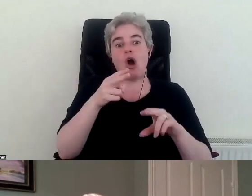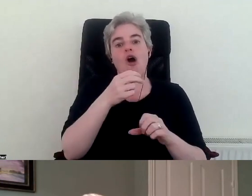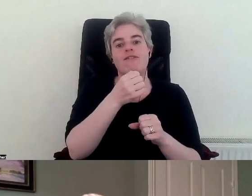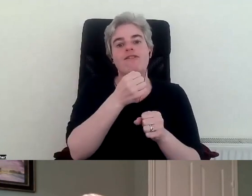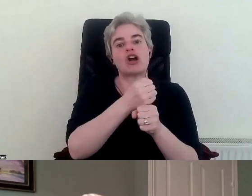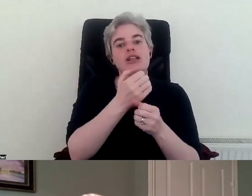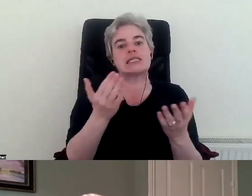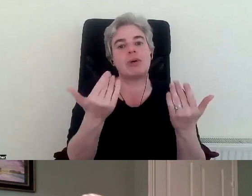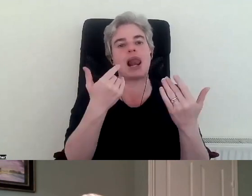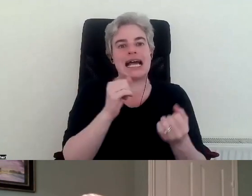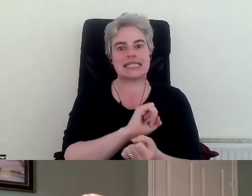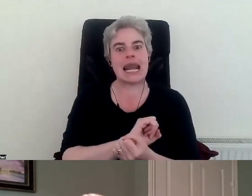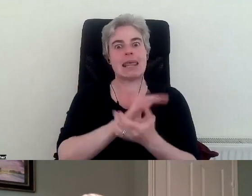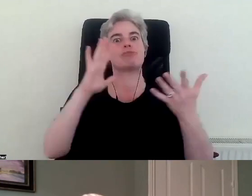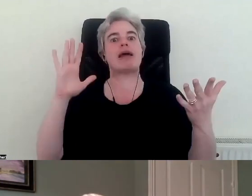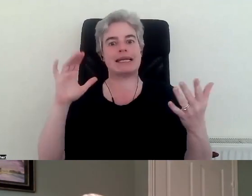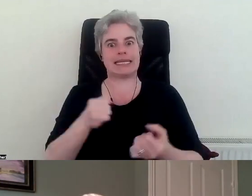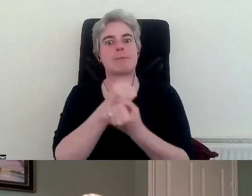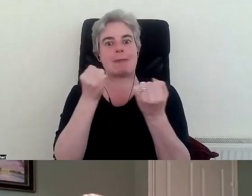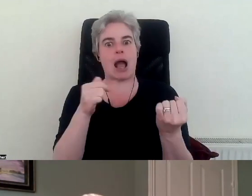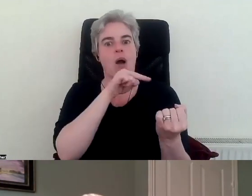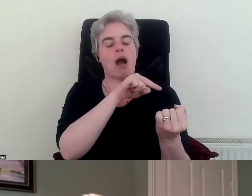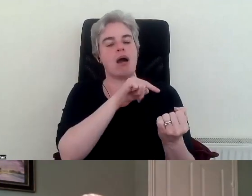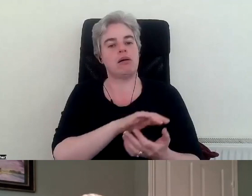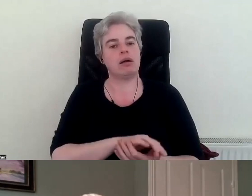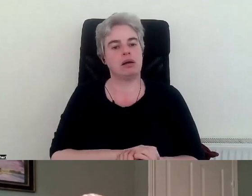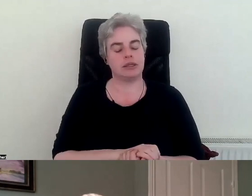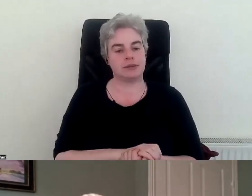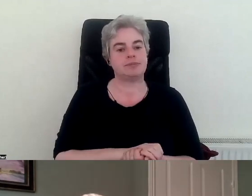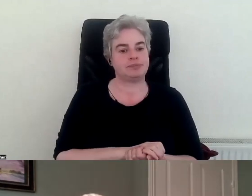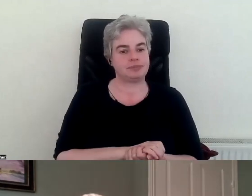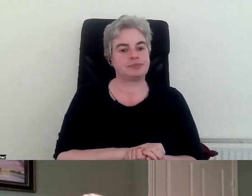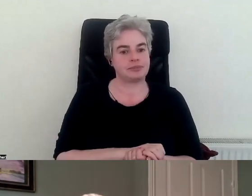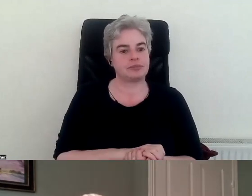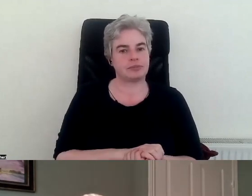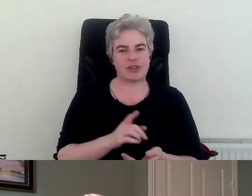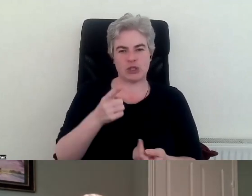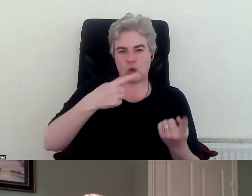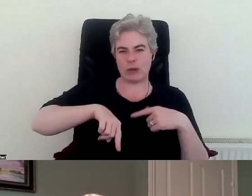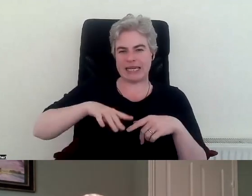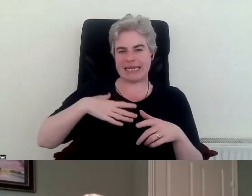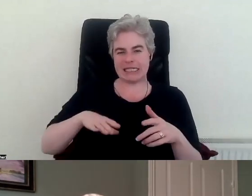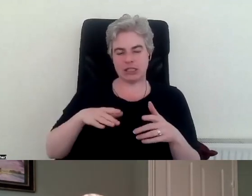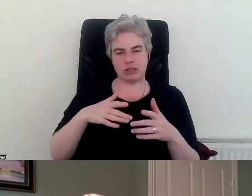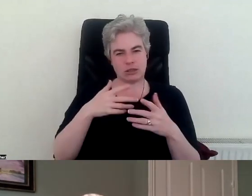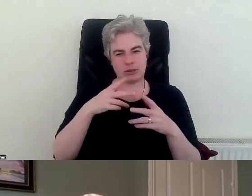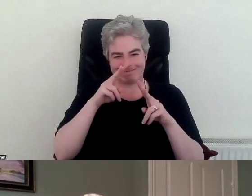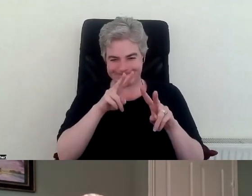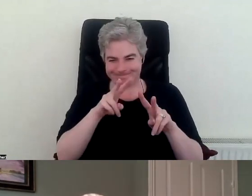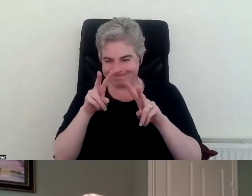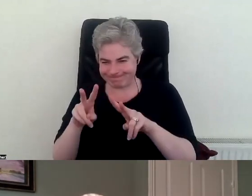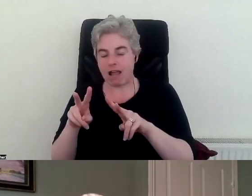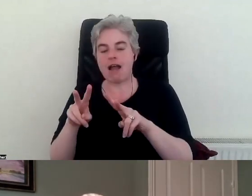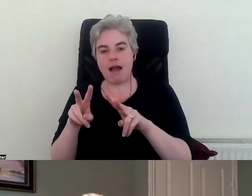liberating power. So this is where we need to kind of constantly see that it's